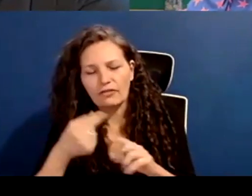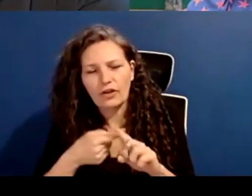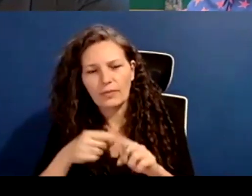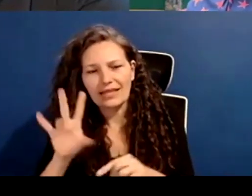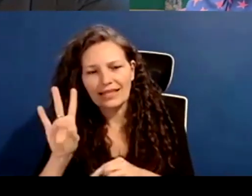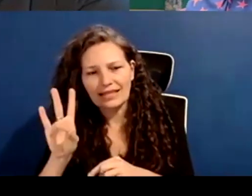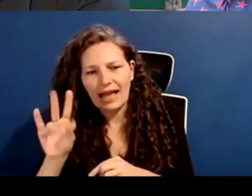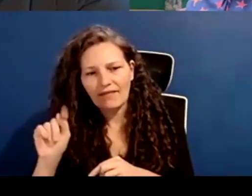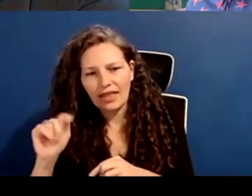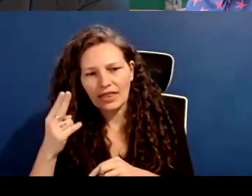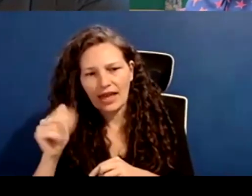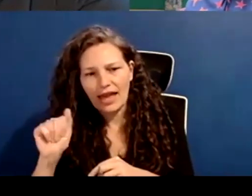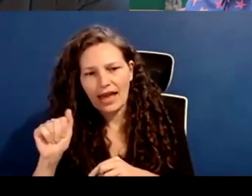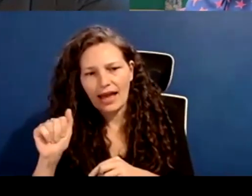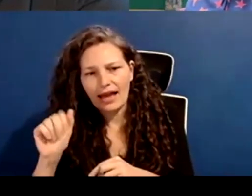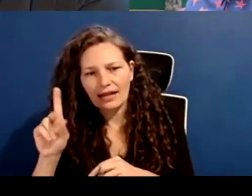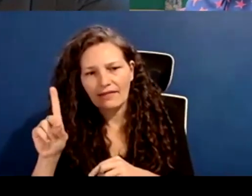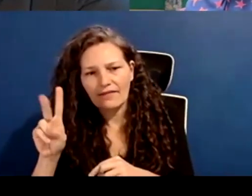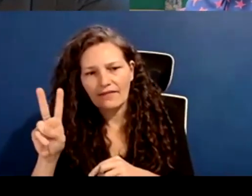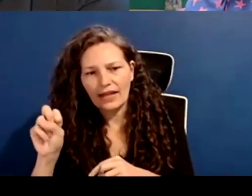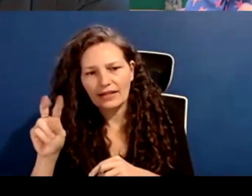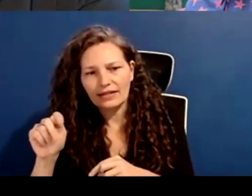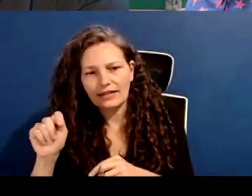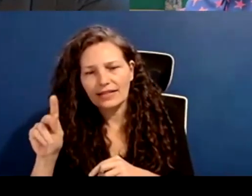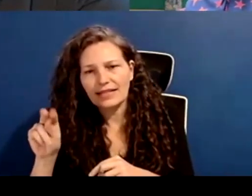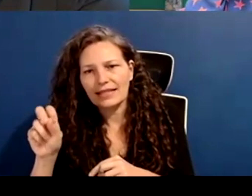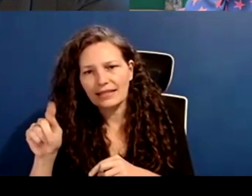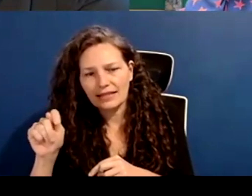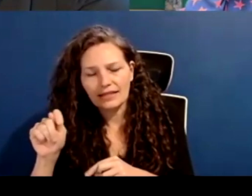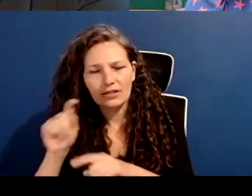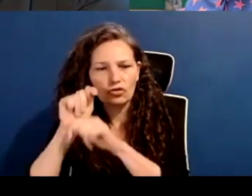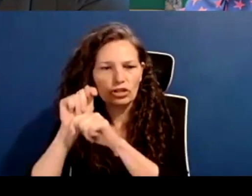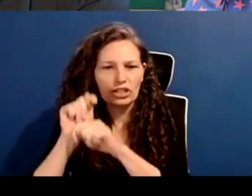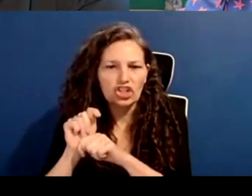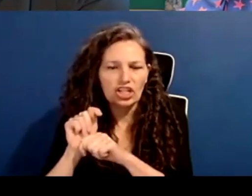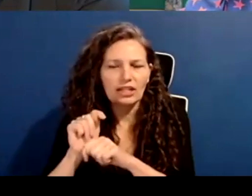really help kind of project